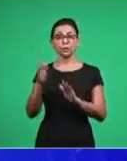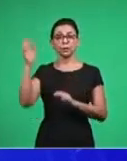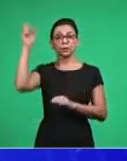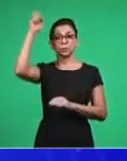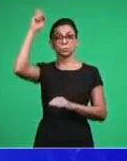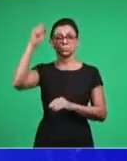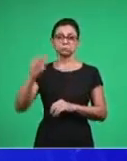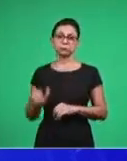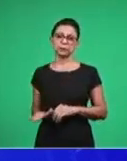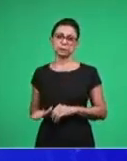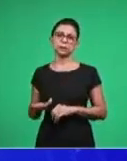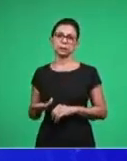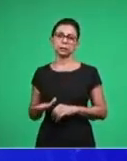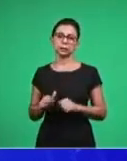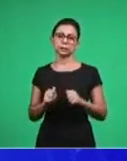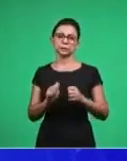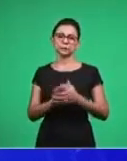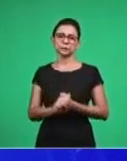It is up on the screen.